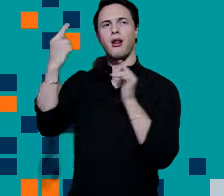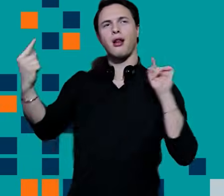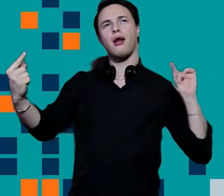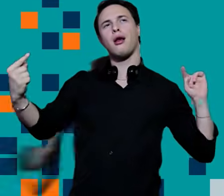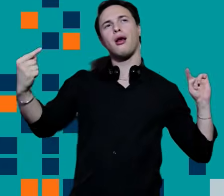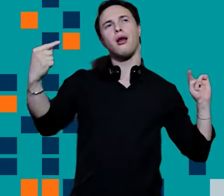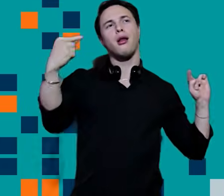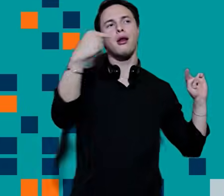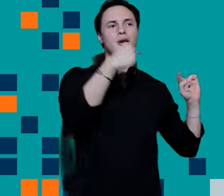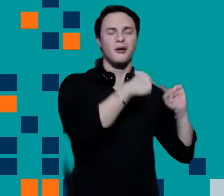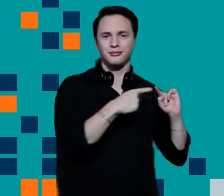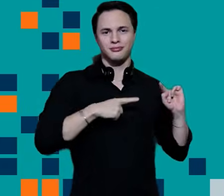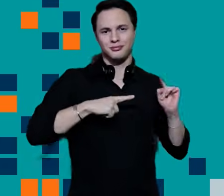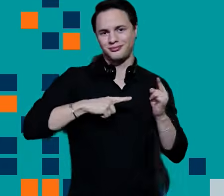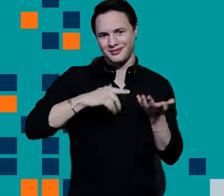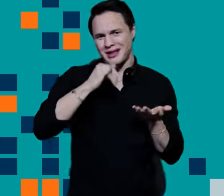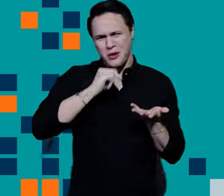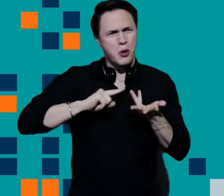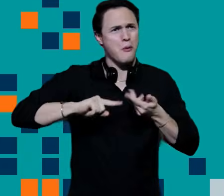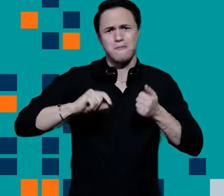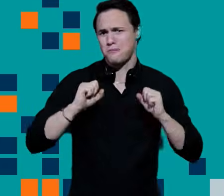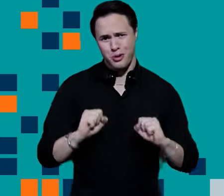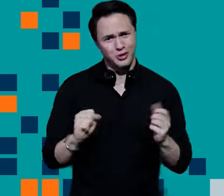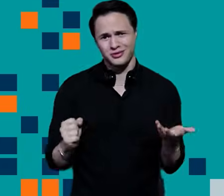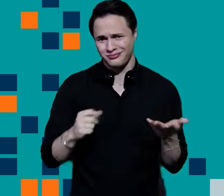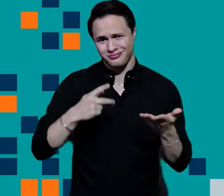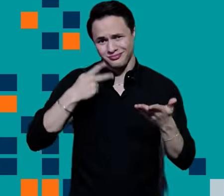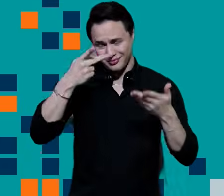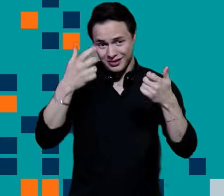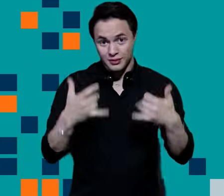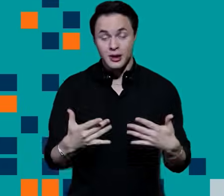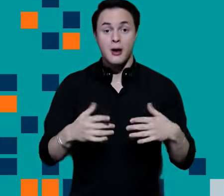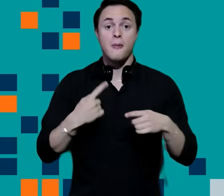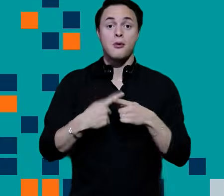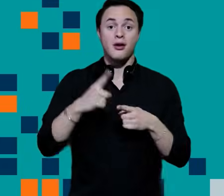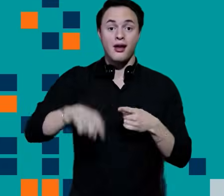mean, and what are the examples of it? So the qualities,